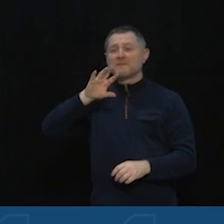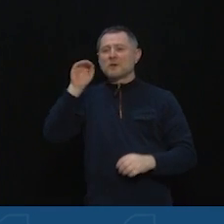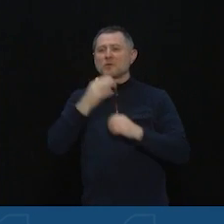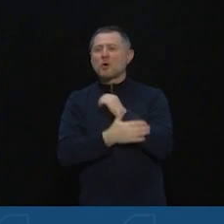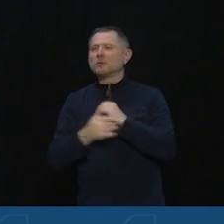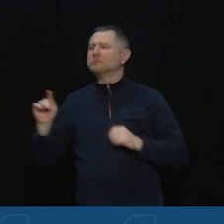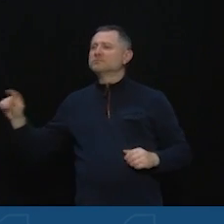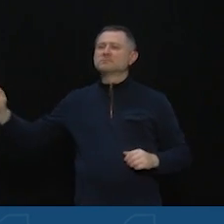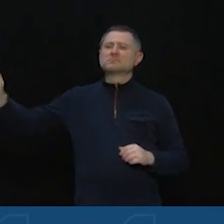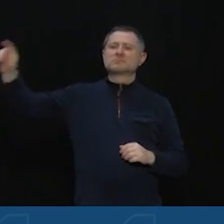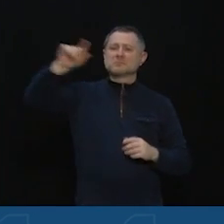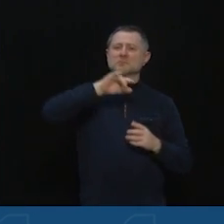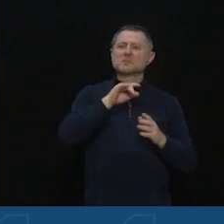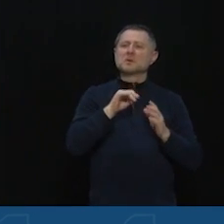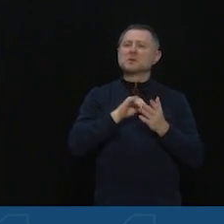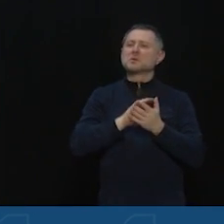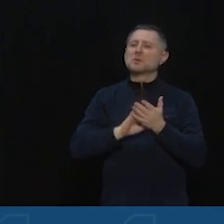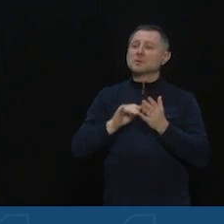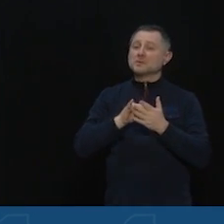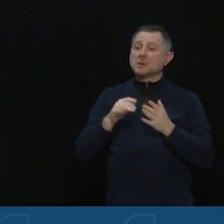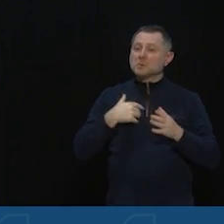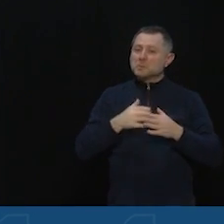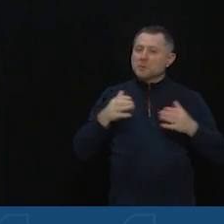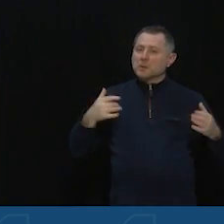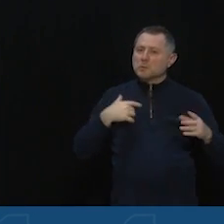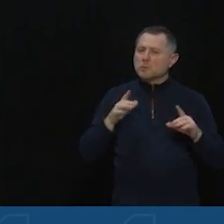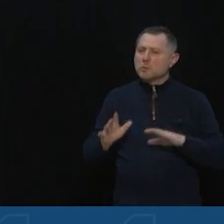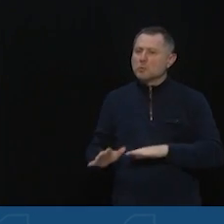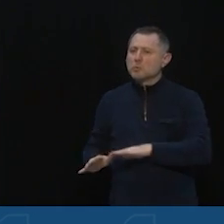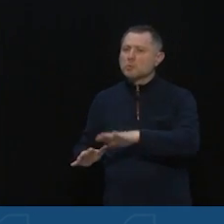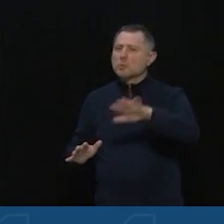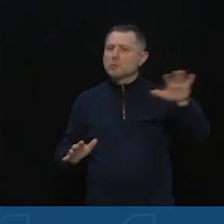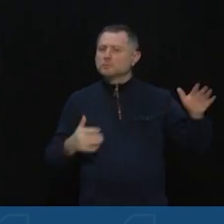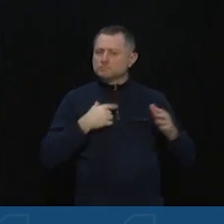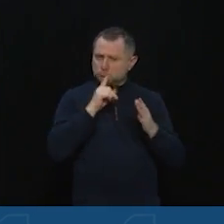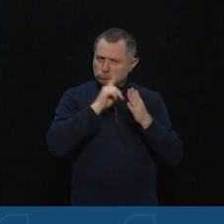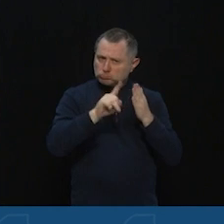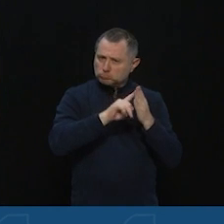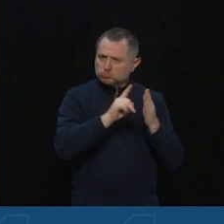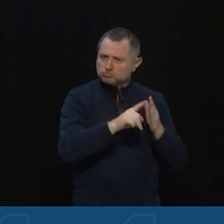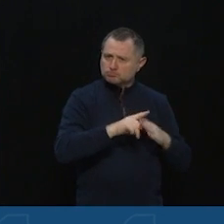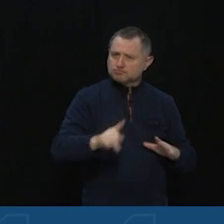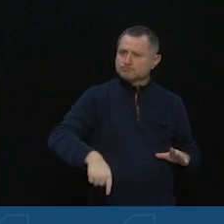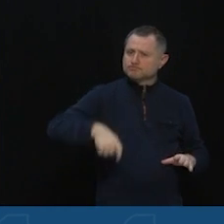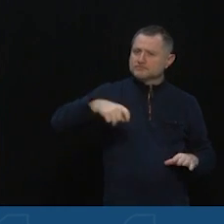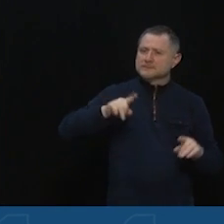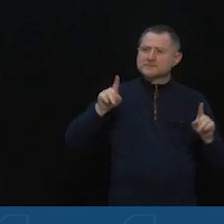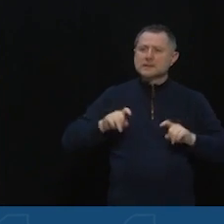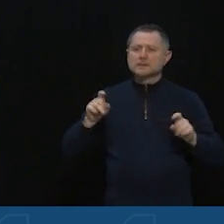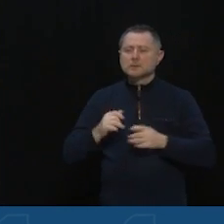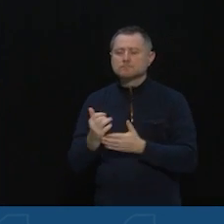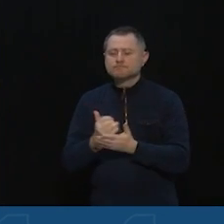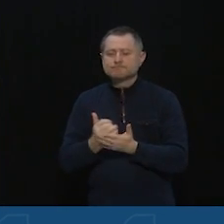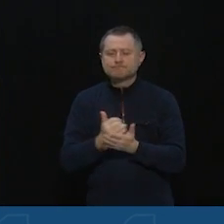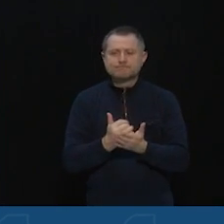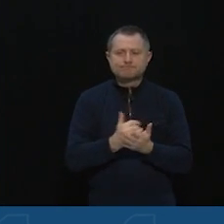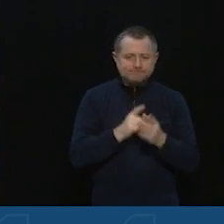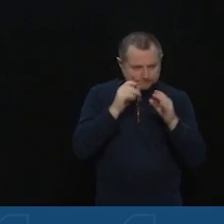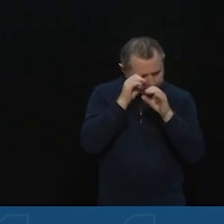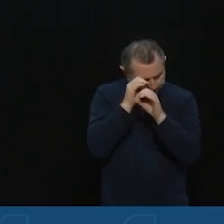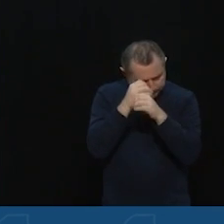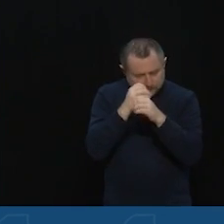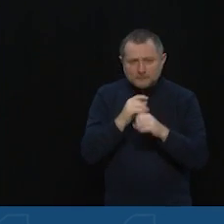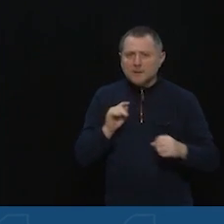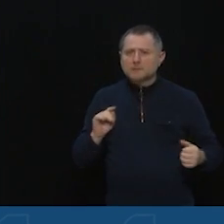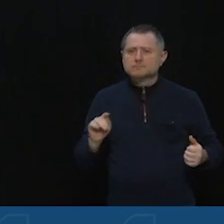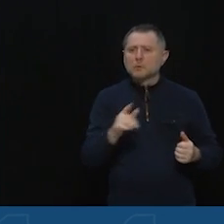being expanded to cover all counties and to include sequence analysis for variant distinguishing